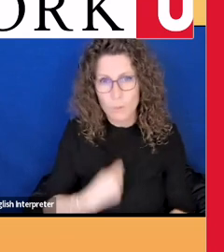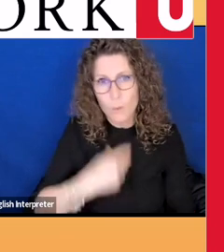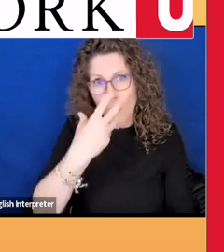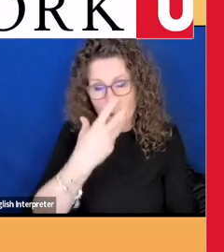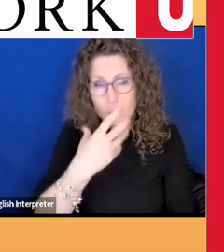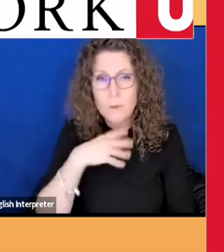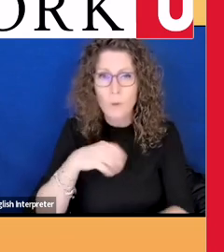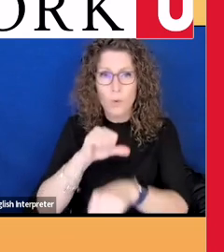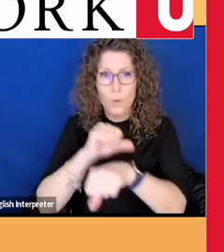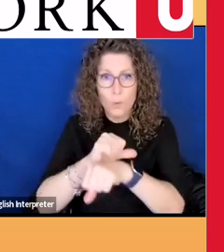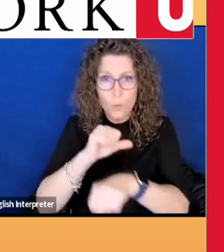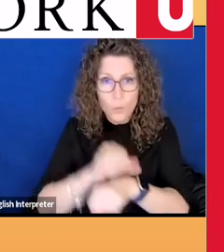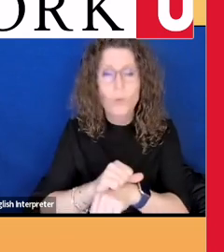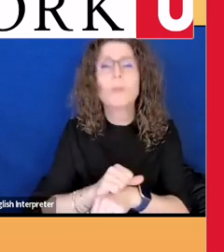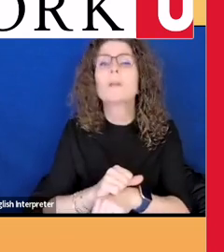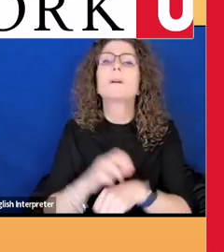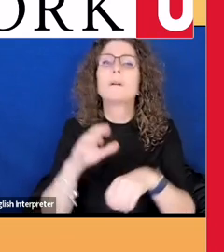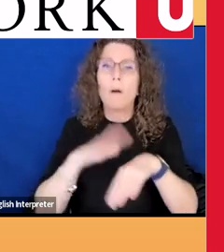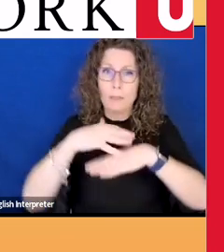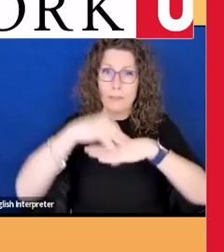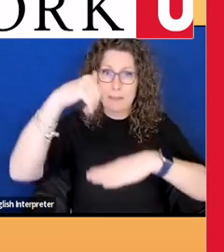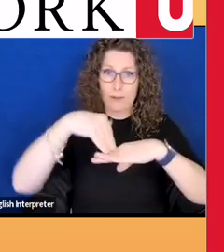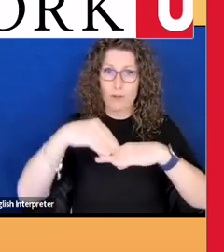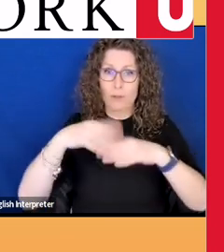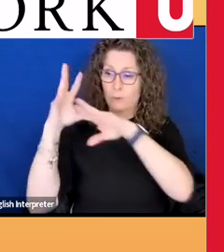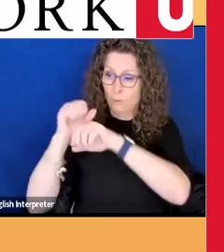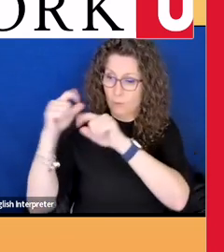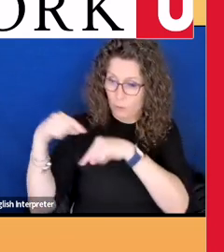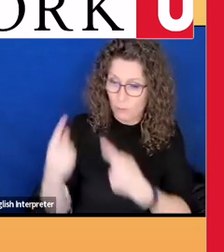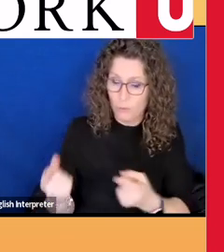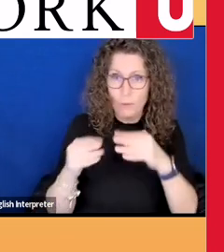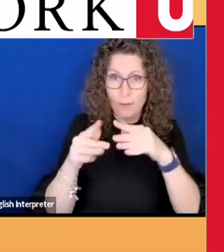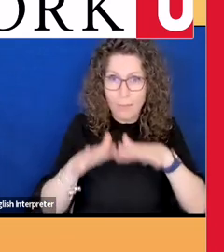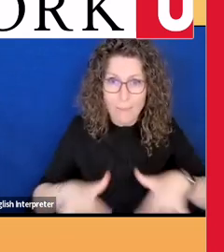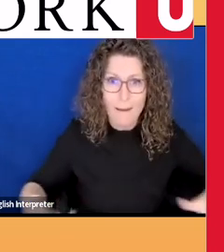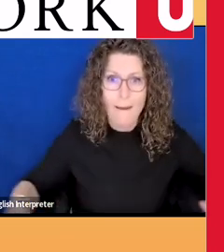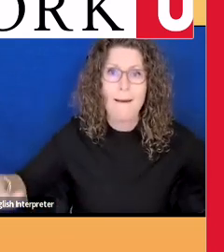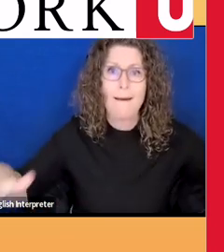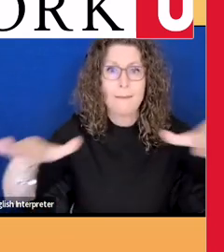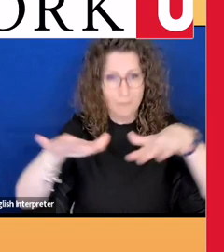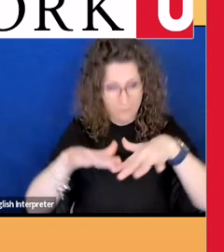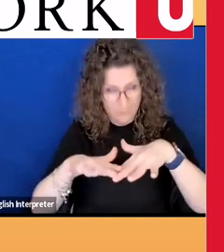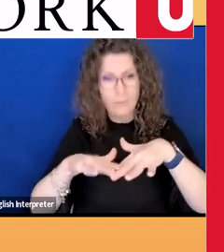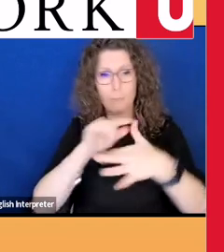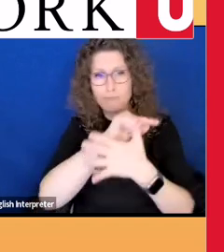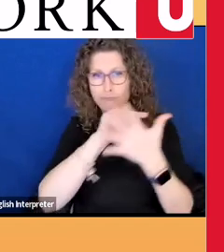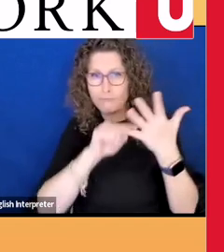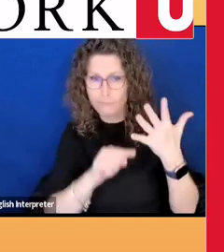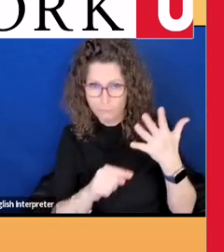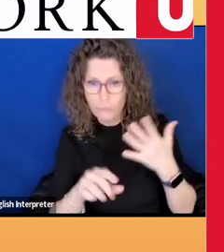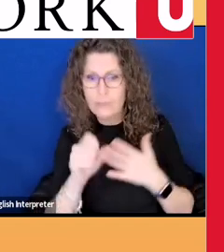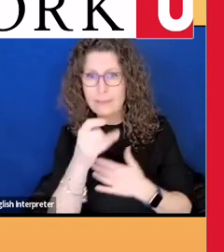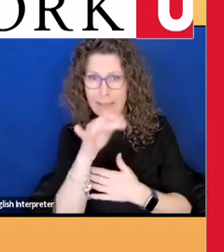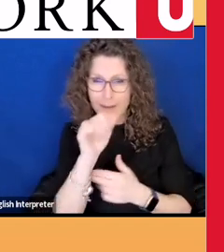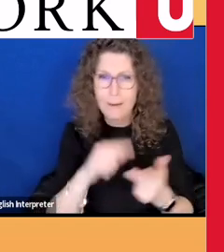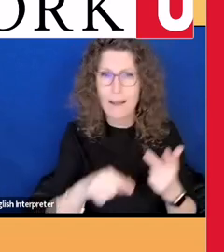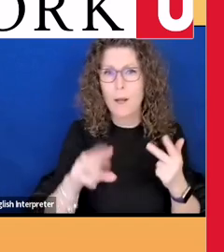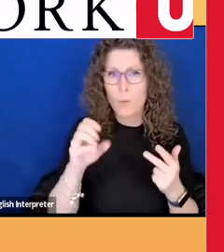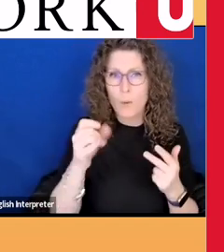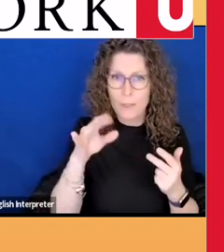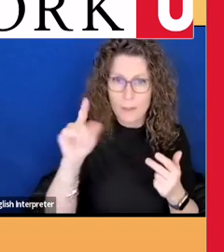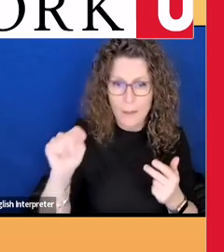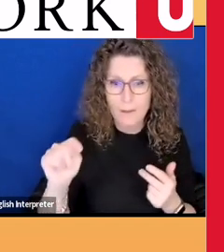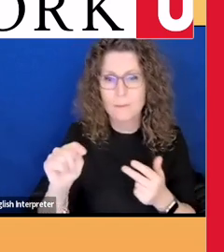the Haudenosaunee Confederacy, the Huron-Wendat, the Seneca, and most